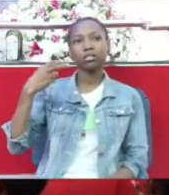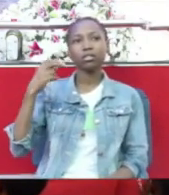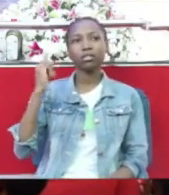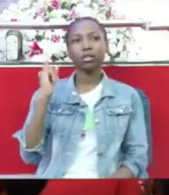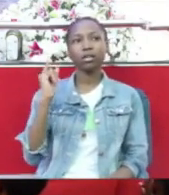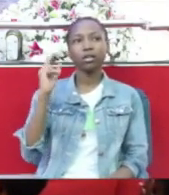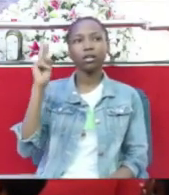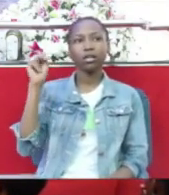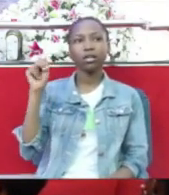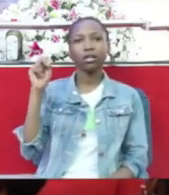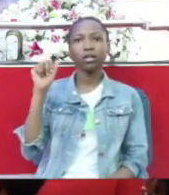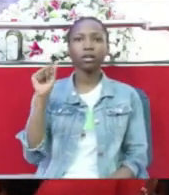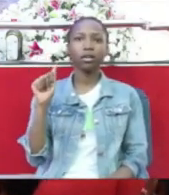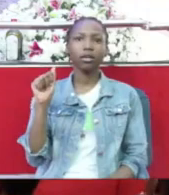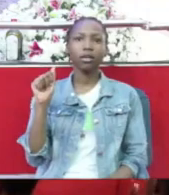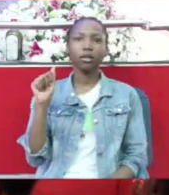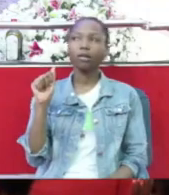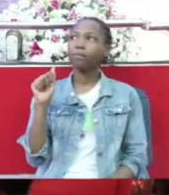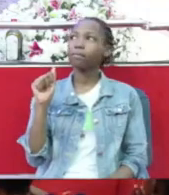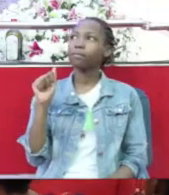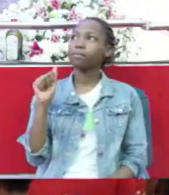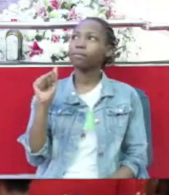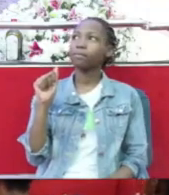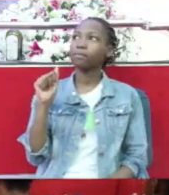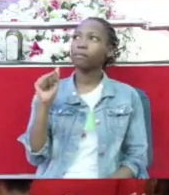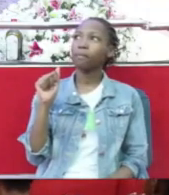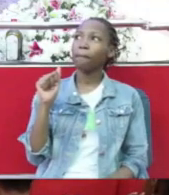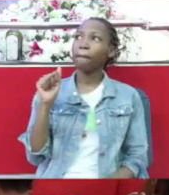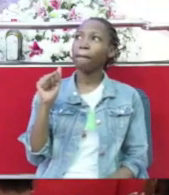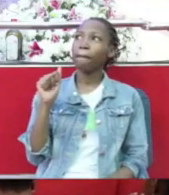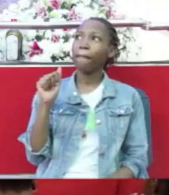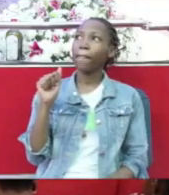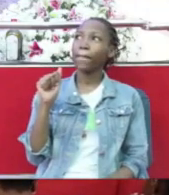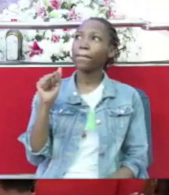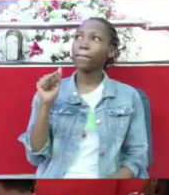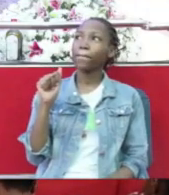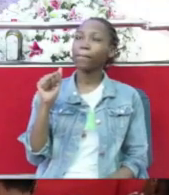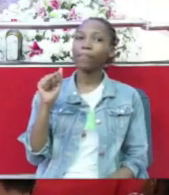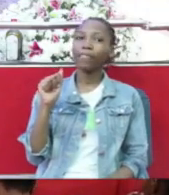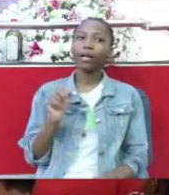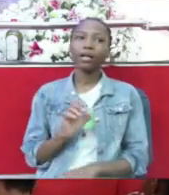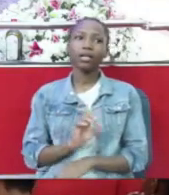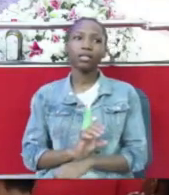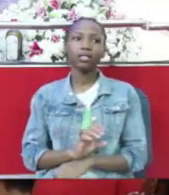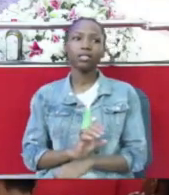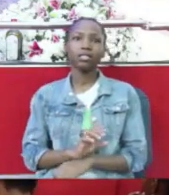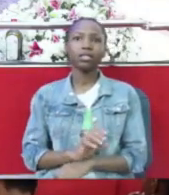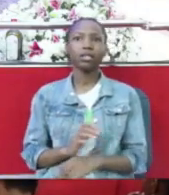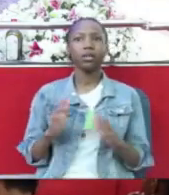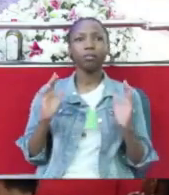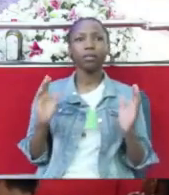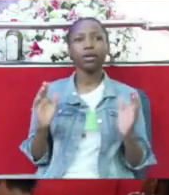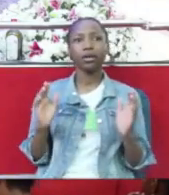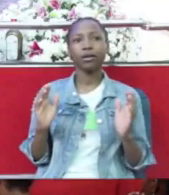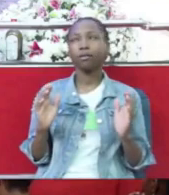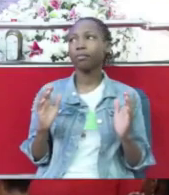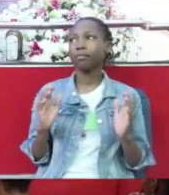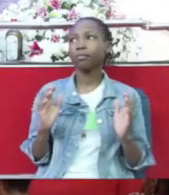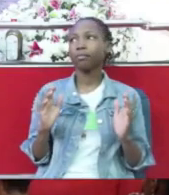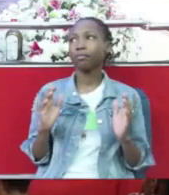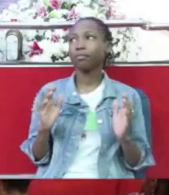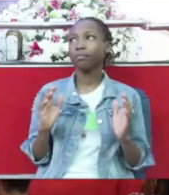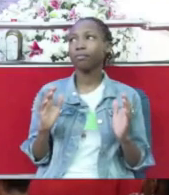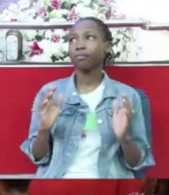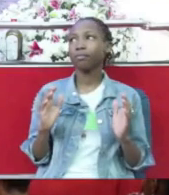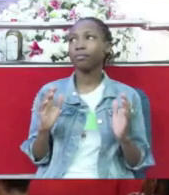multiple religions that have actually dominated the bigger percentage of the population. Kuna dini kadha wakadha zile ambazo zimekuwa na umati mwingi wa watu. Whereas